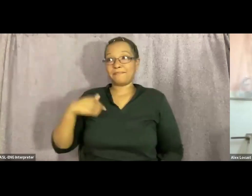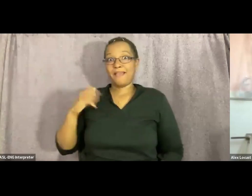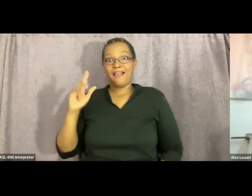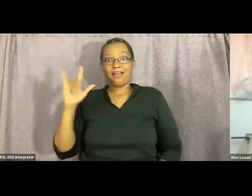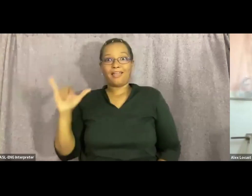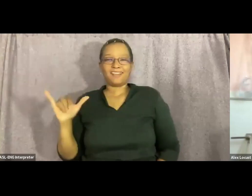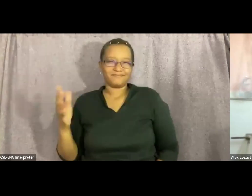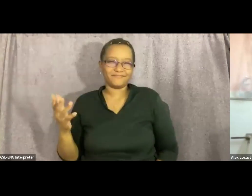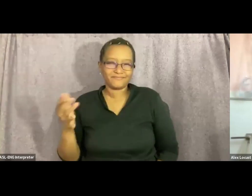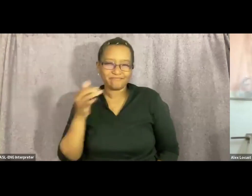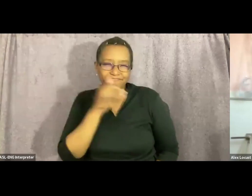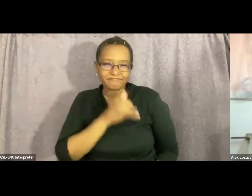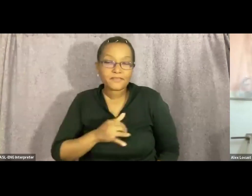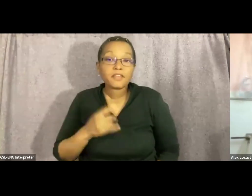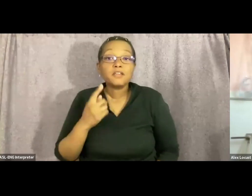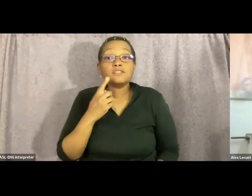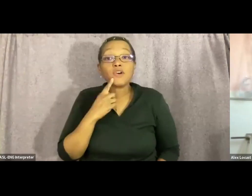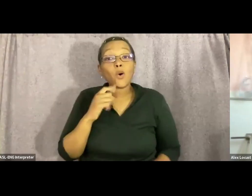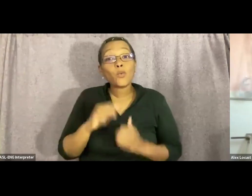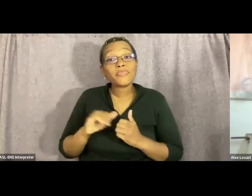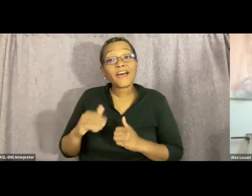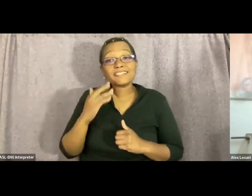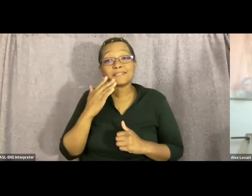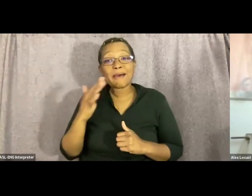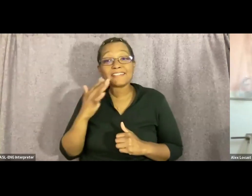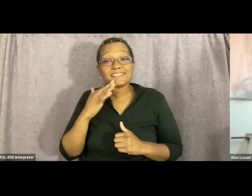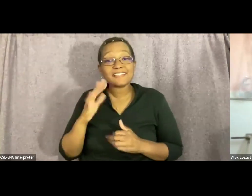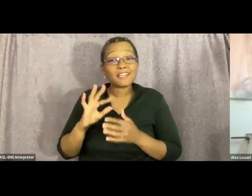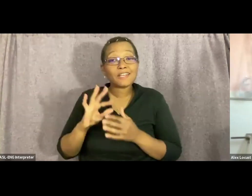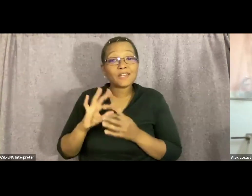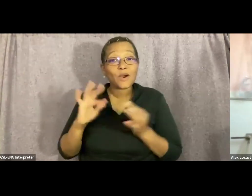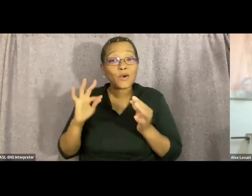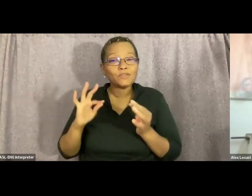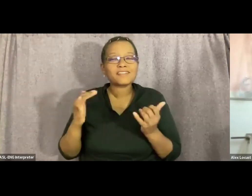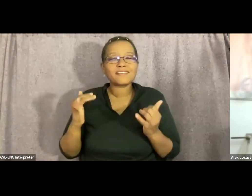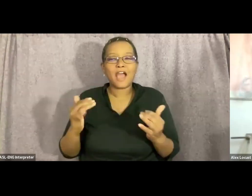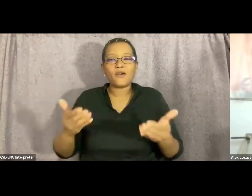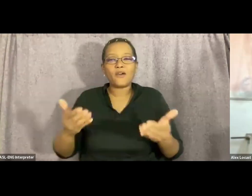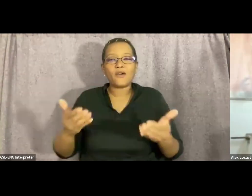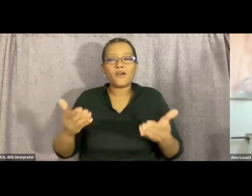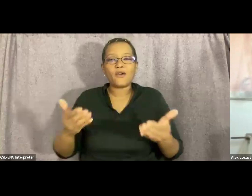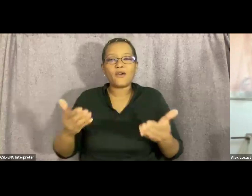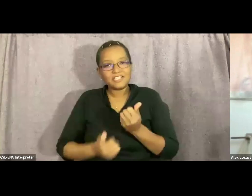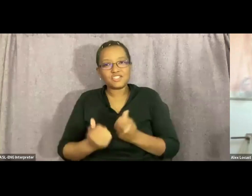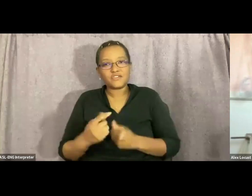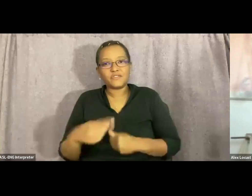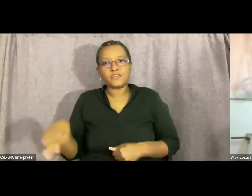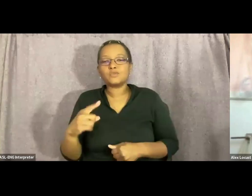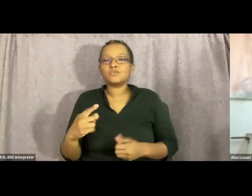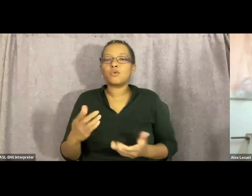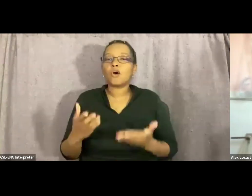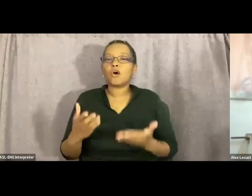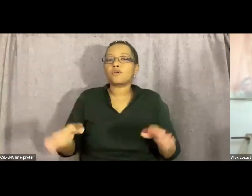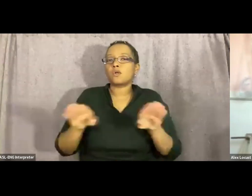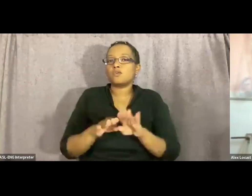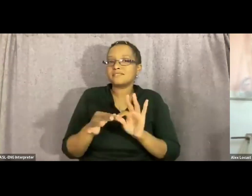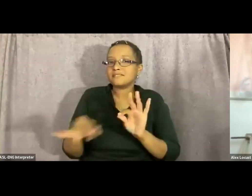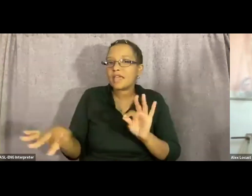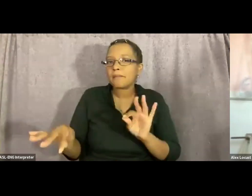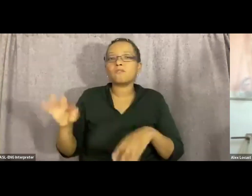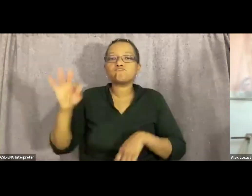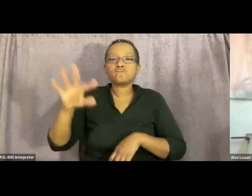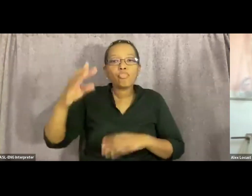This is Alex speaking. Yeah, Sabs, I felt the cross disability solidarity